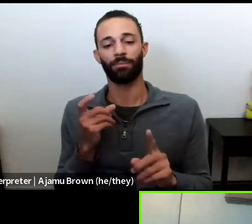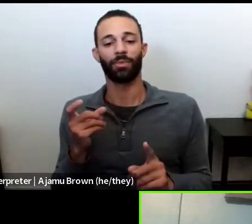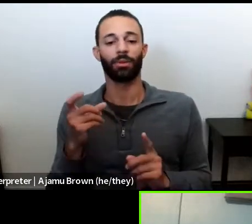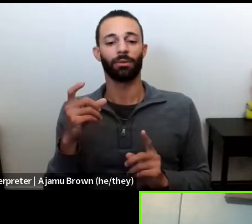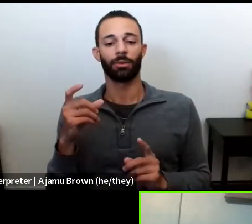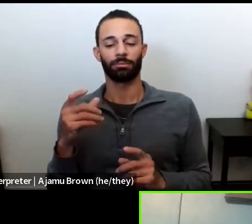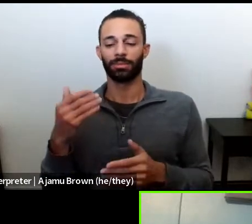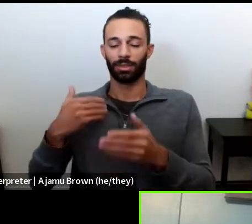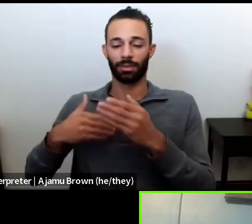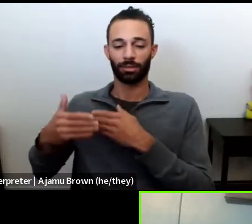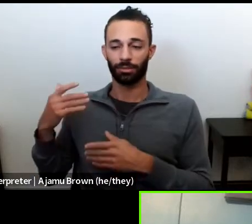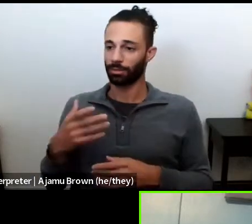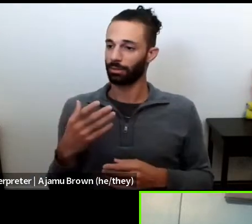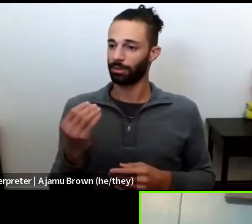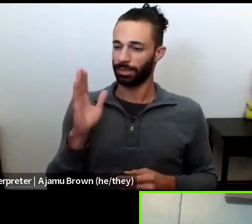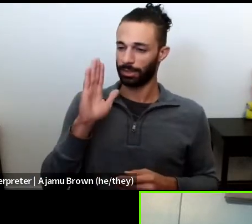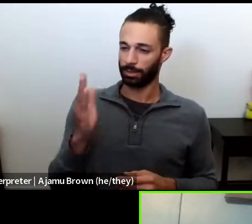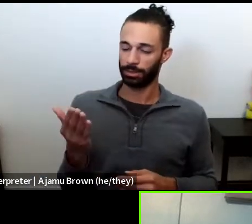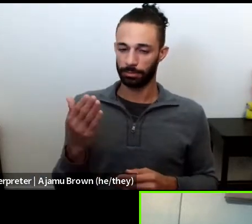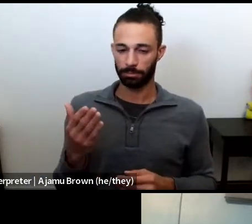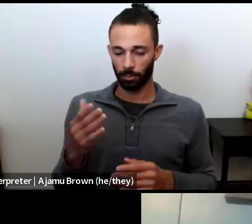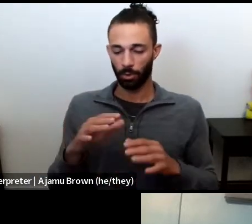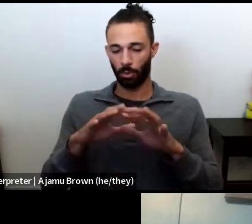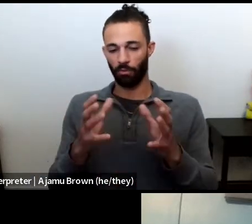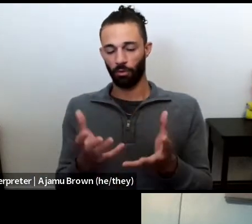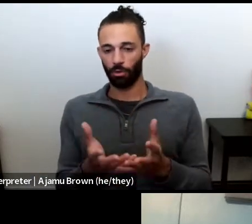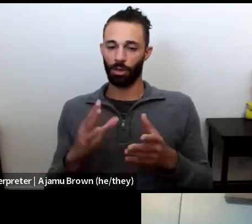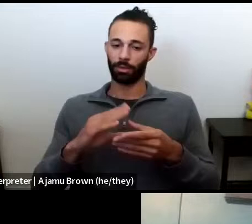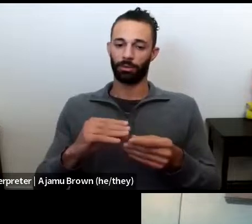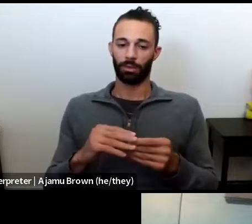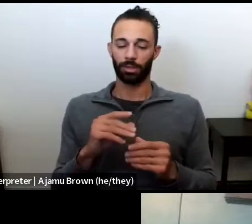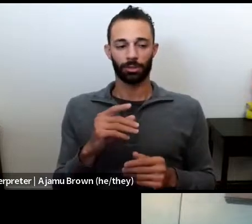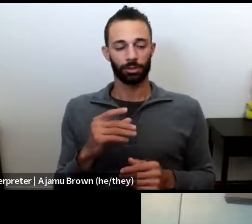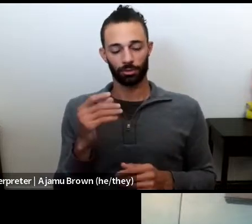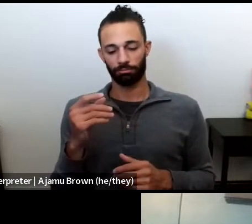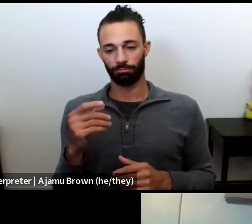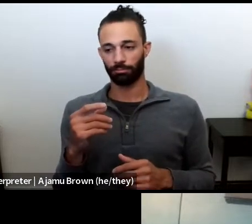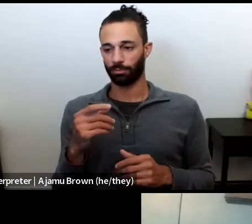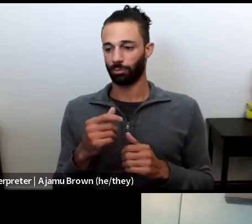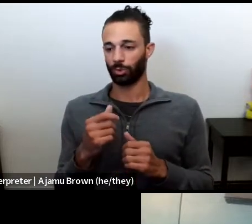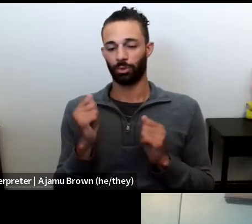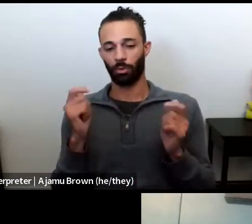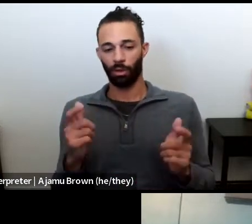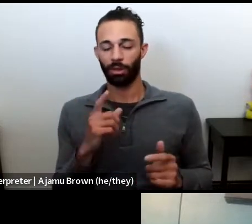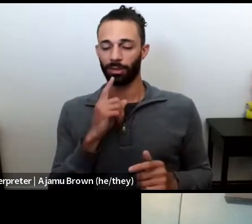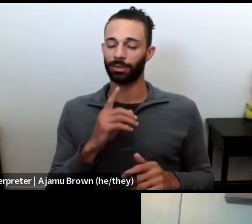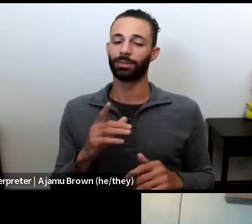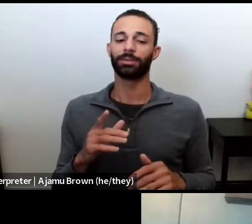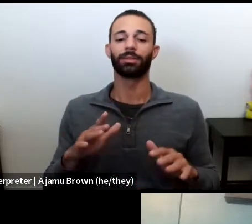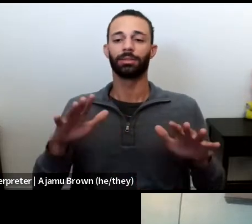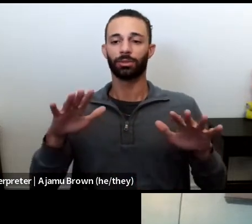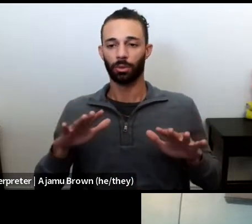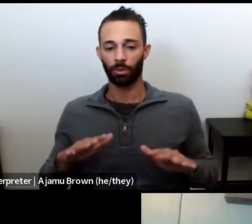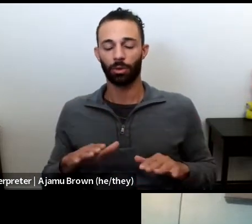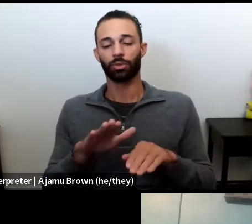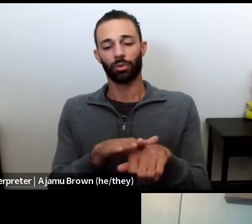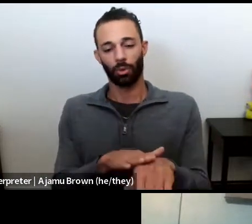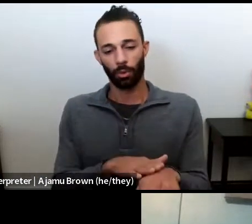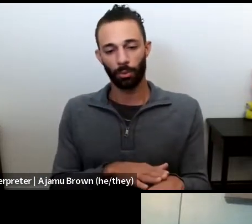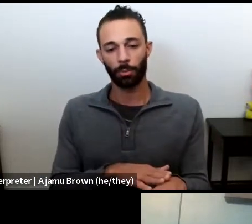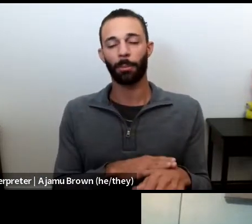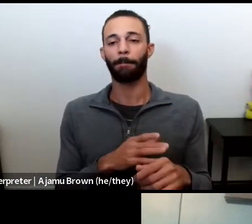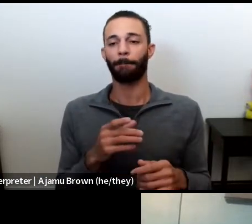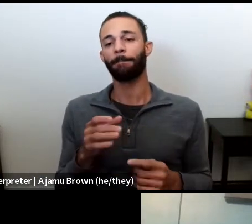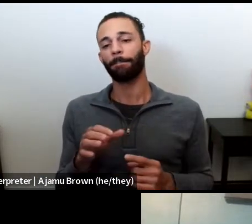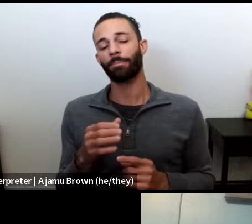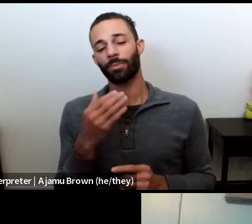Yeah. slow down, which I think is really beautiful to hold in this moment as we transition from fall into